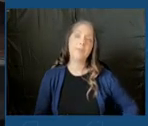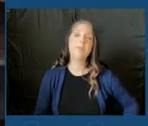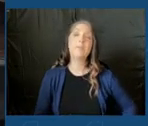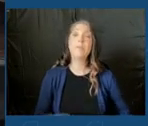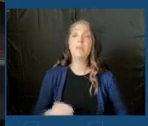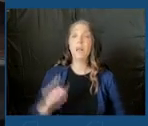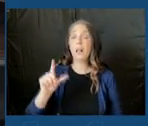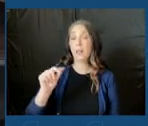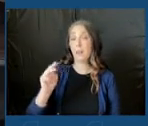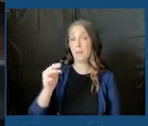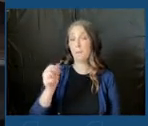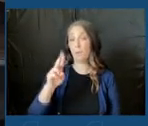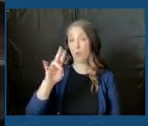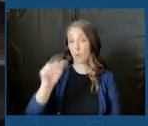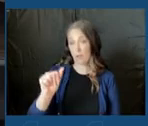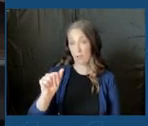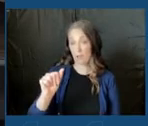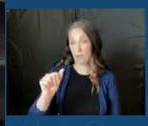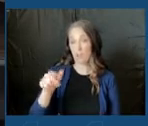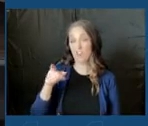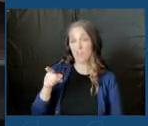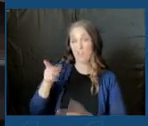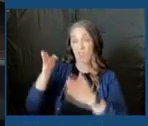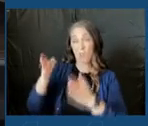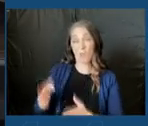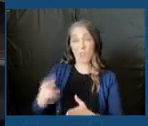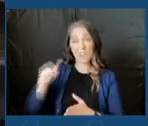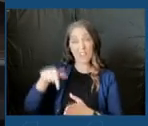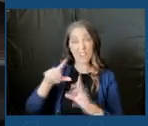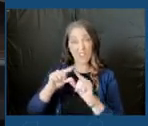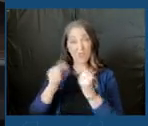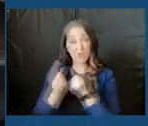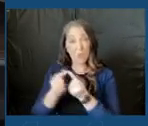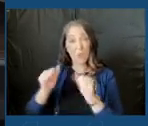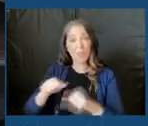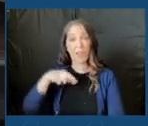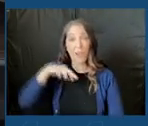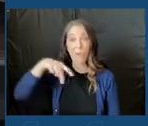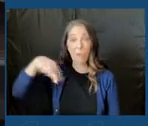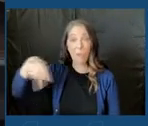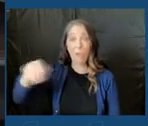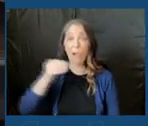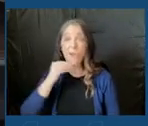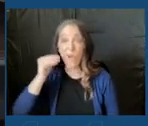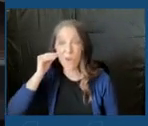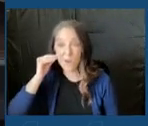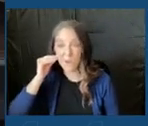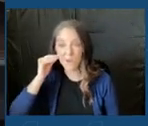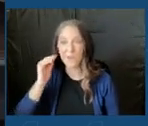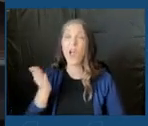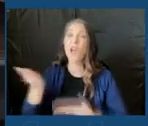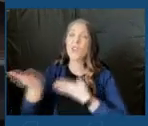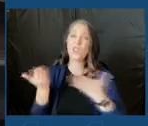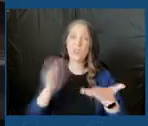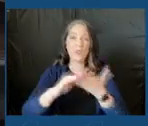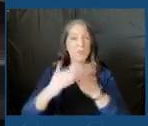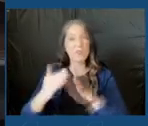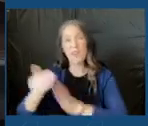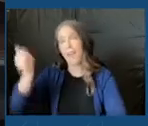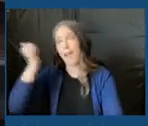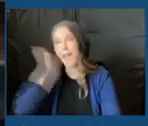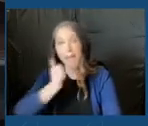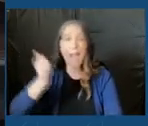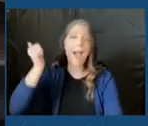Lemuria has been the person in this group who could walk home, and she serves the community day in and day out, and is